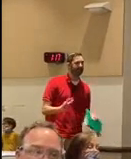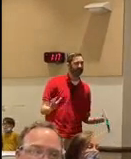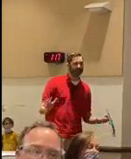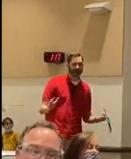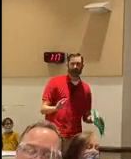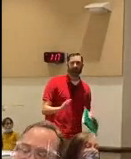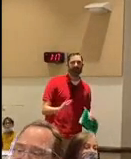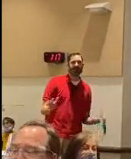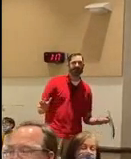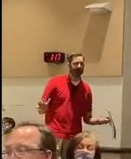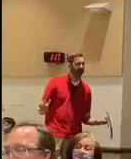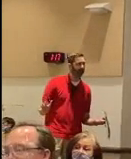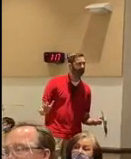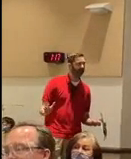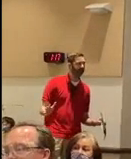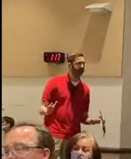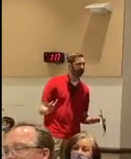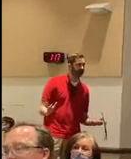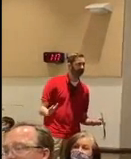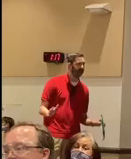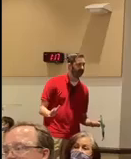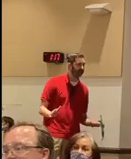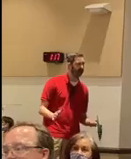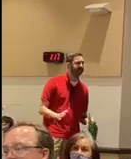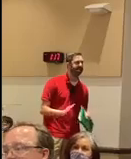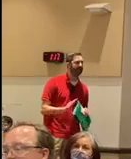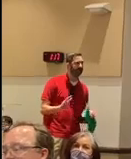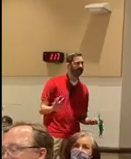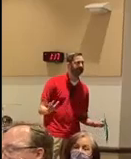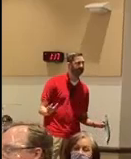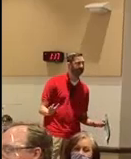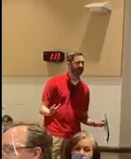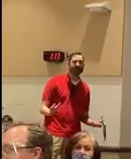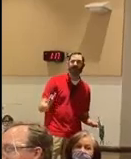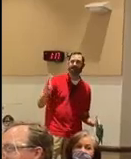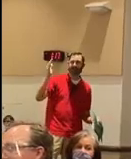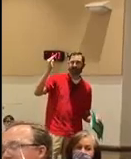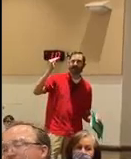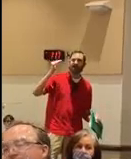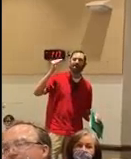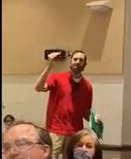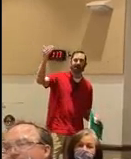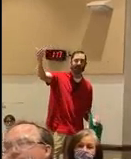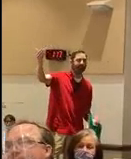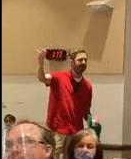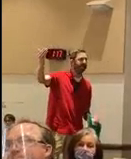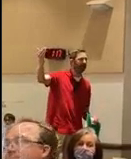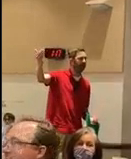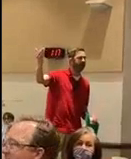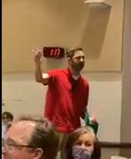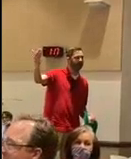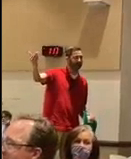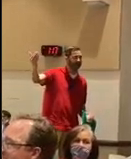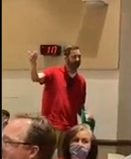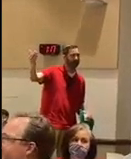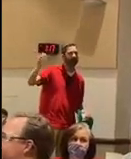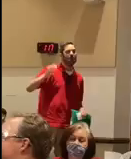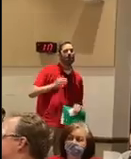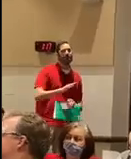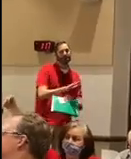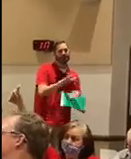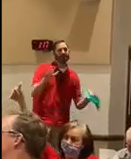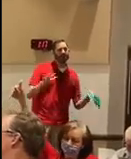Let's let's attract more flies with honey than vinegar. Let's try to be civil and let's let them hear what we have to